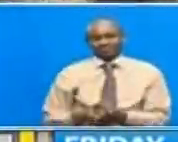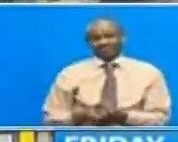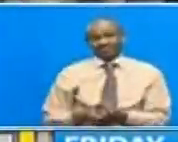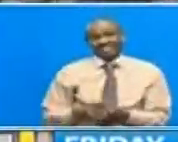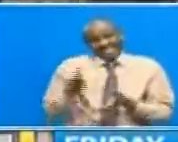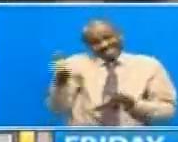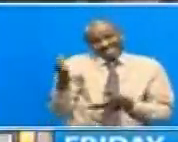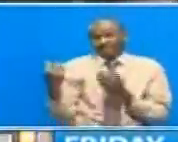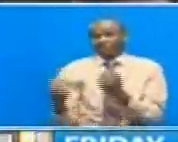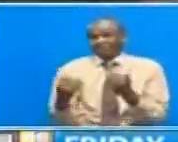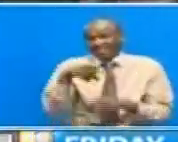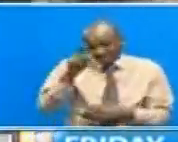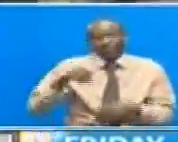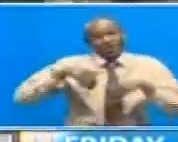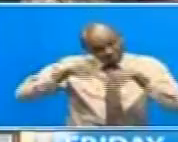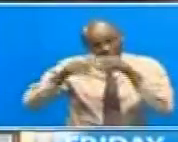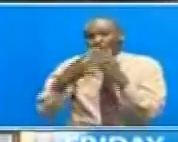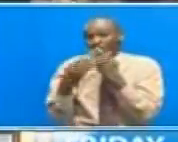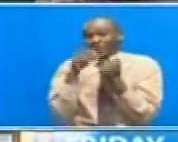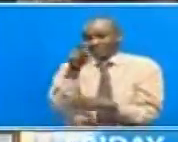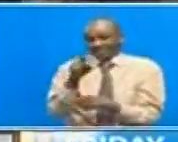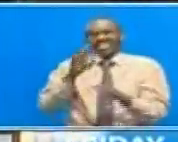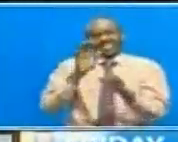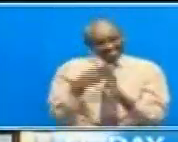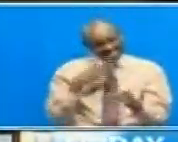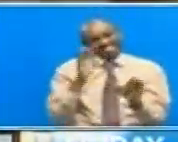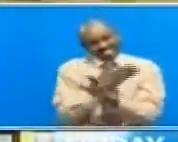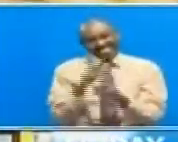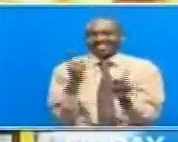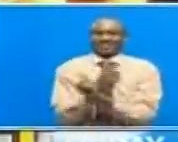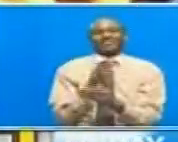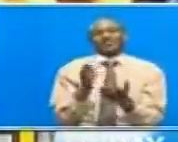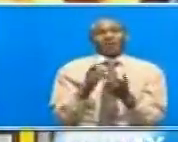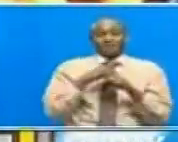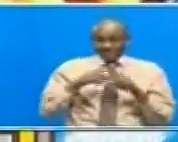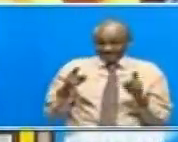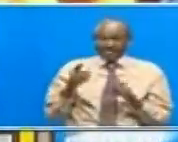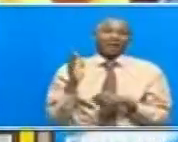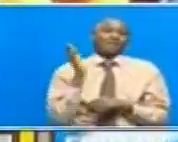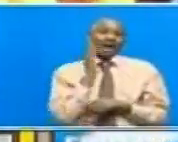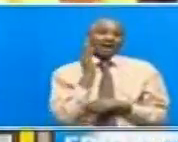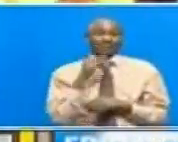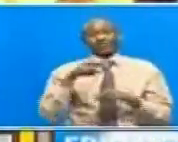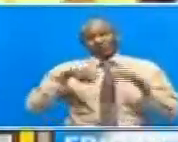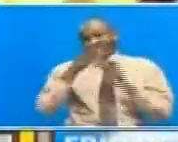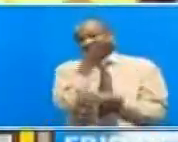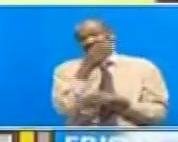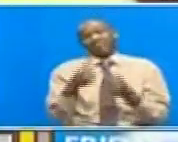and that the young ones would follow suit, sing a different tune. Back at Mama Uhuru Hotel,